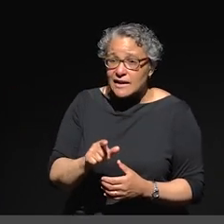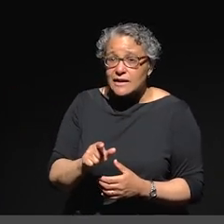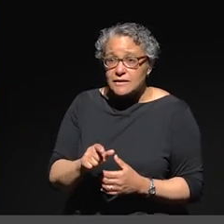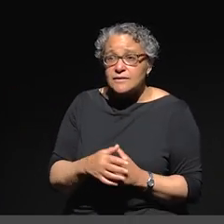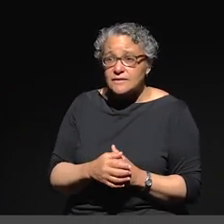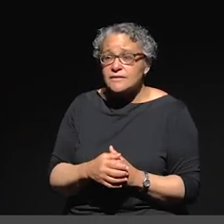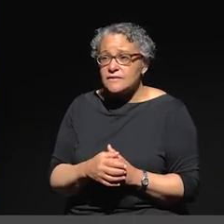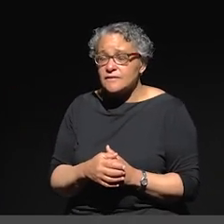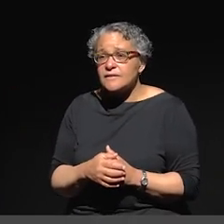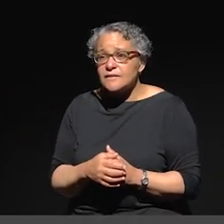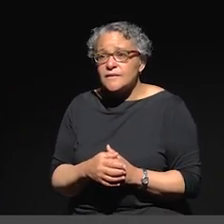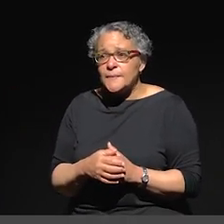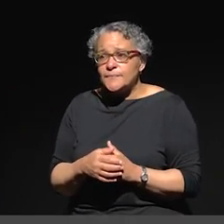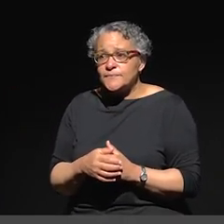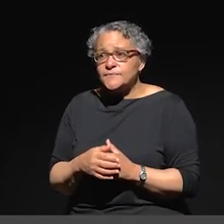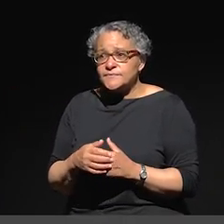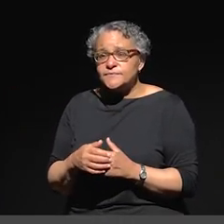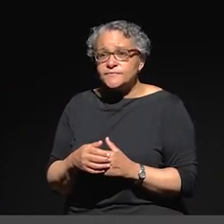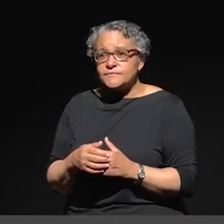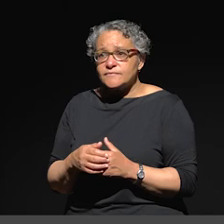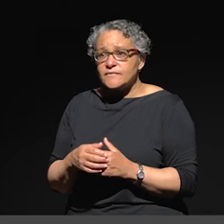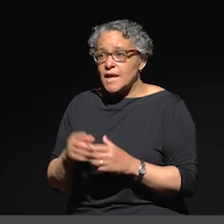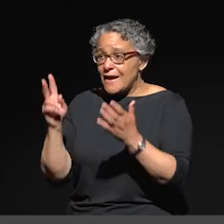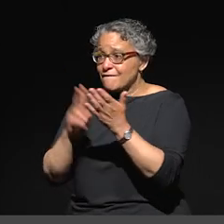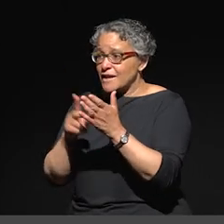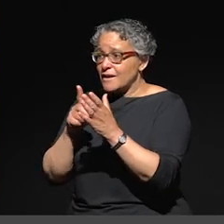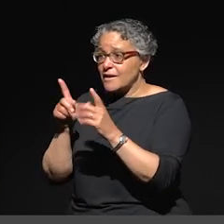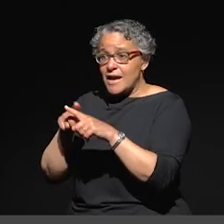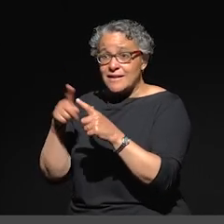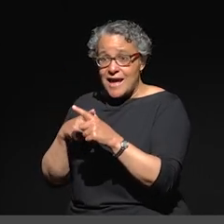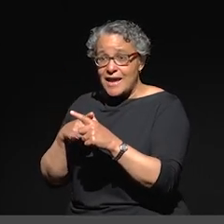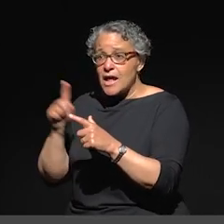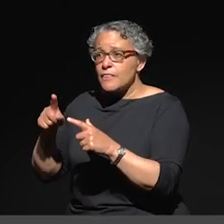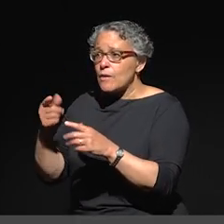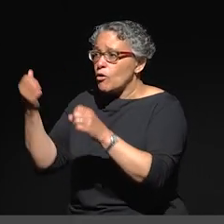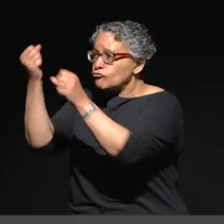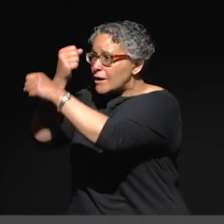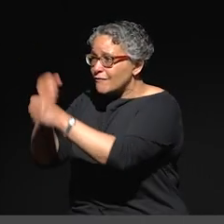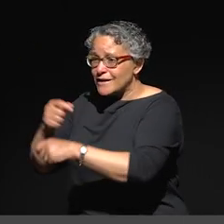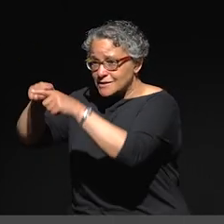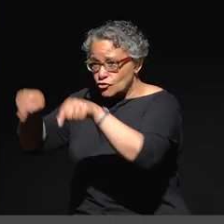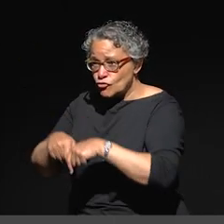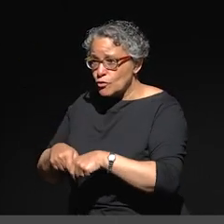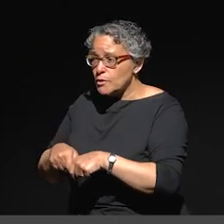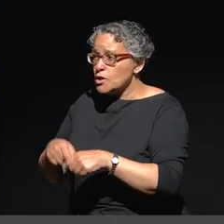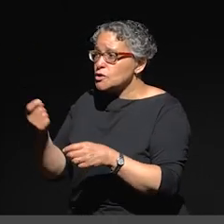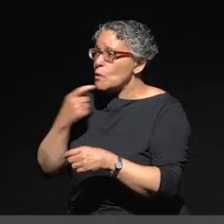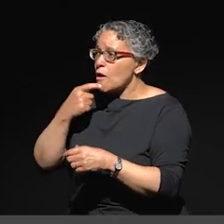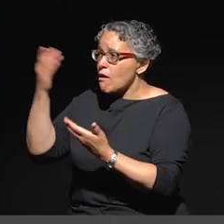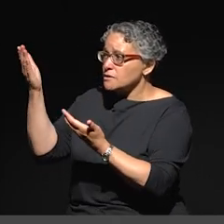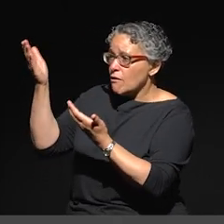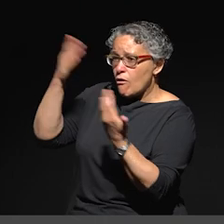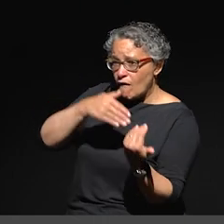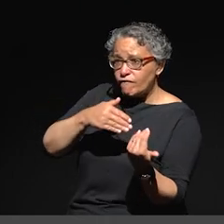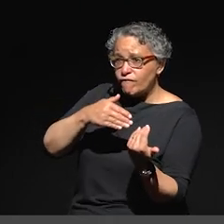year, they were renovating the room over at the V&A, and they were taking the glass off the cartoons that are installed there in the great Raphael